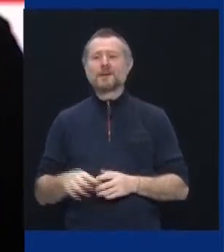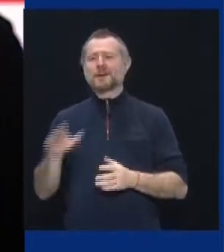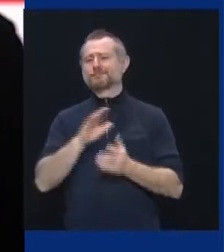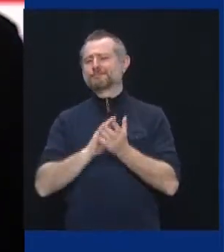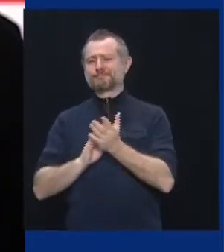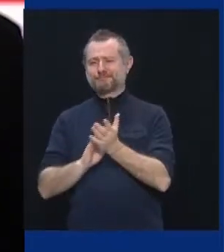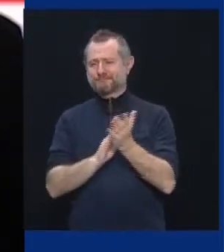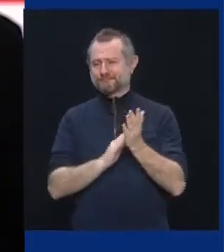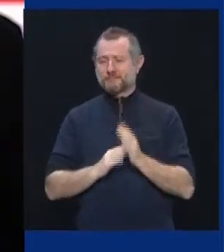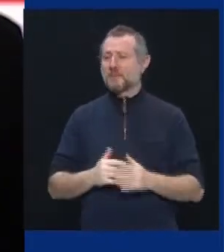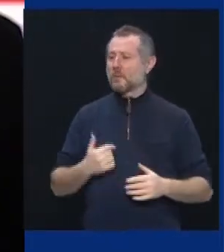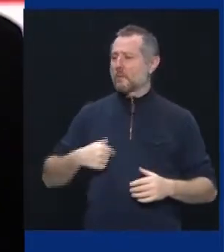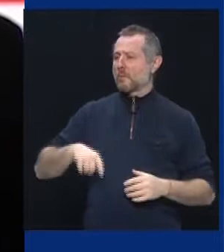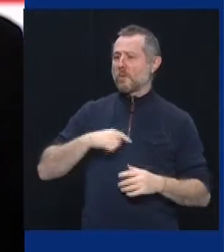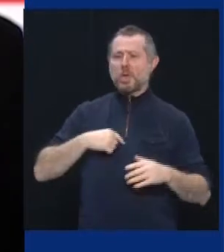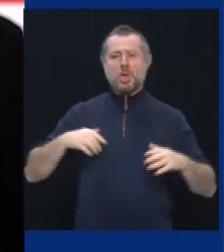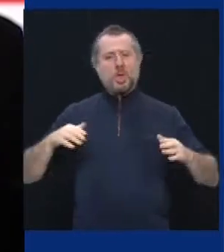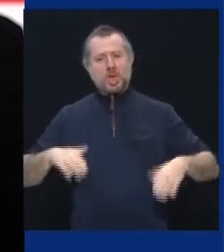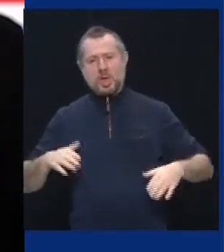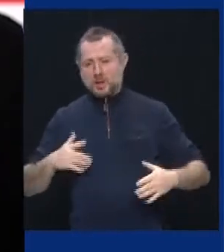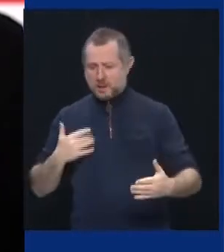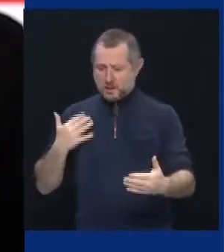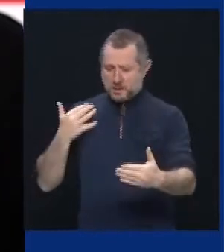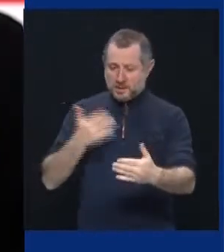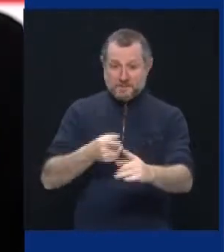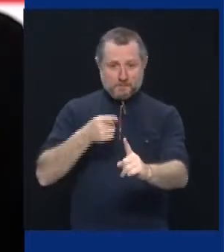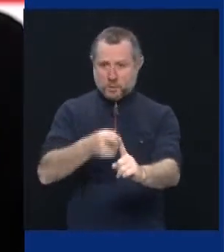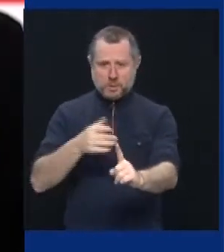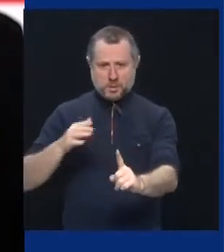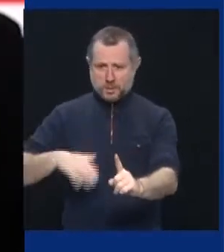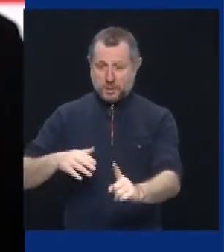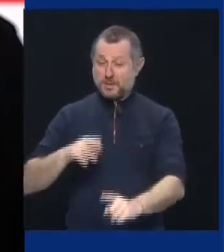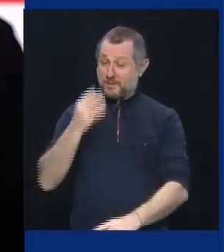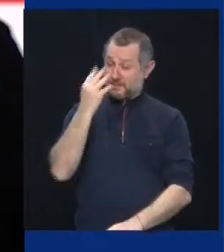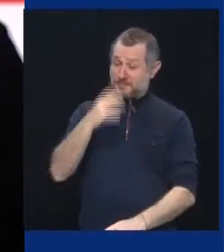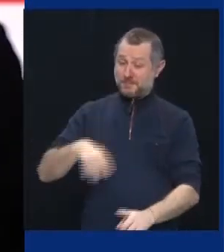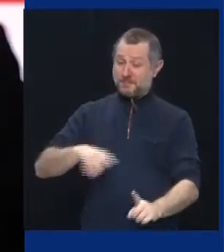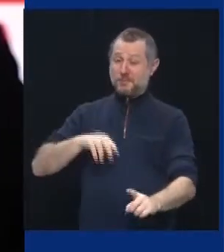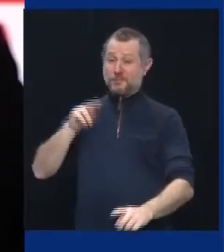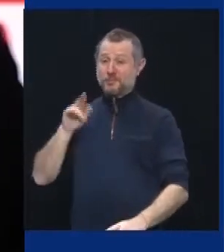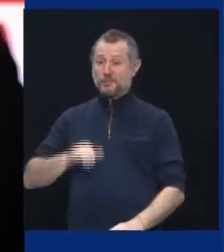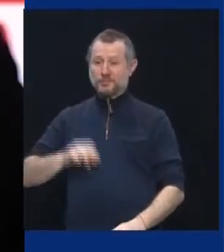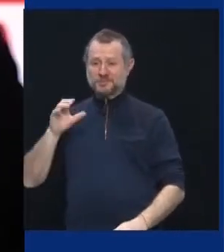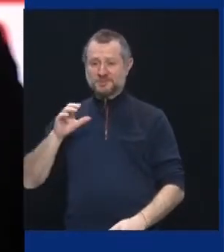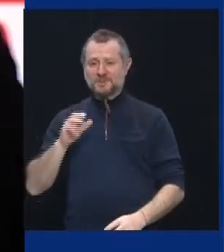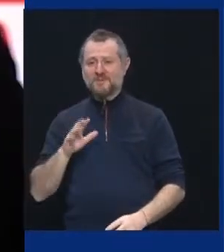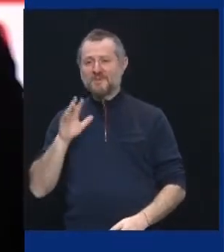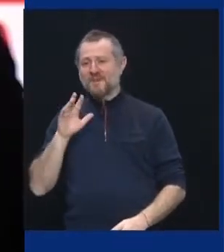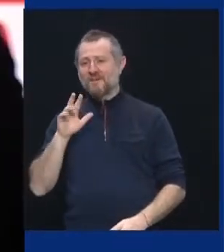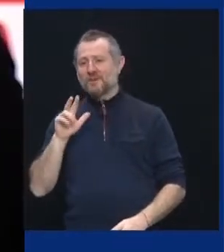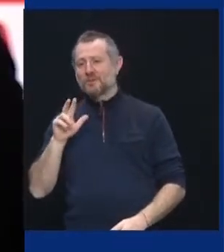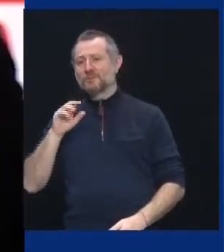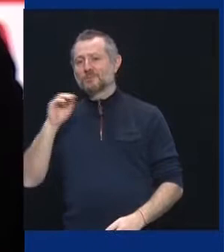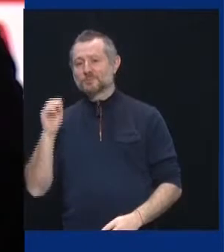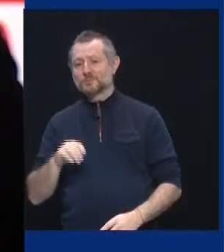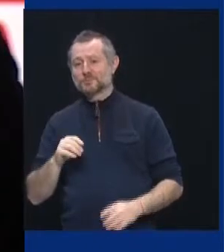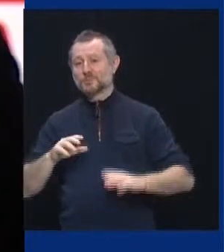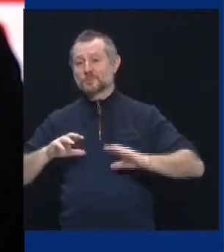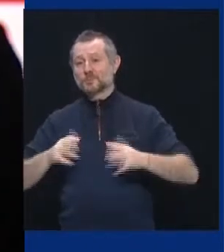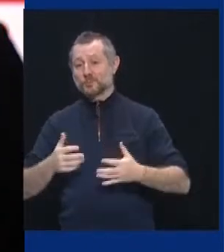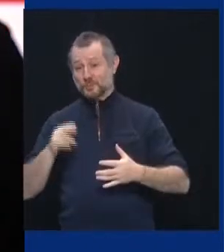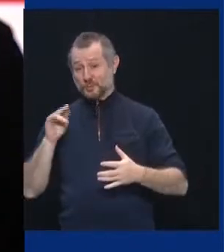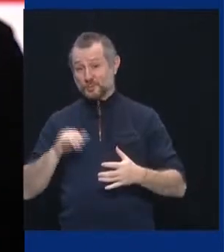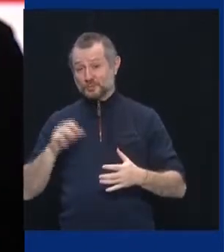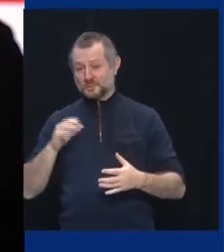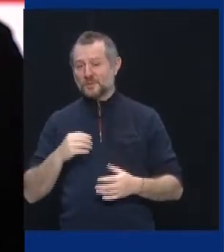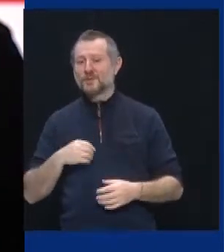We're not there yet. New York City, listen to these numbers. 53% of the population in New York City is